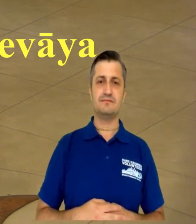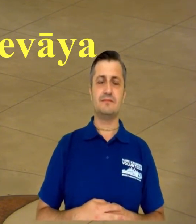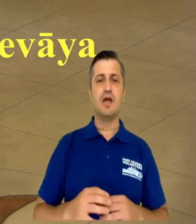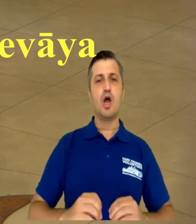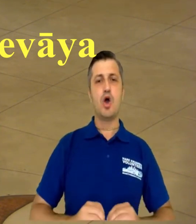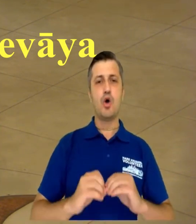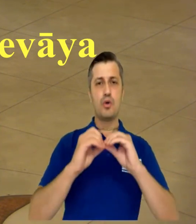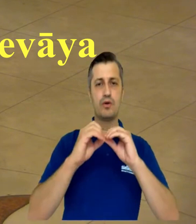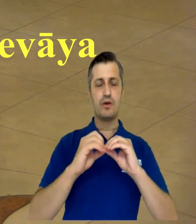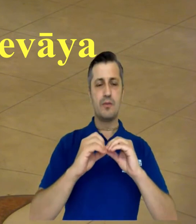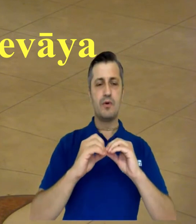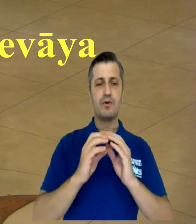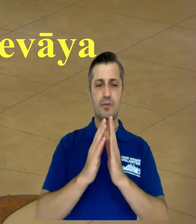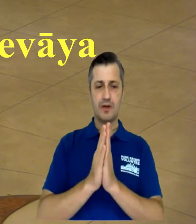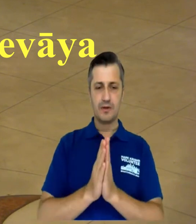Vasudevaya.